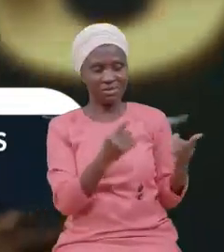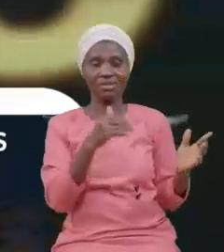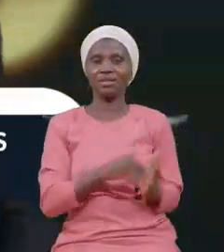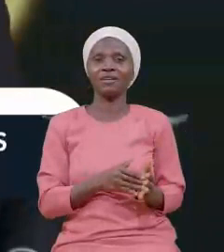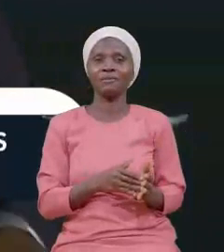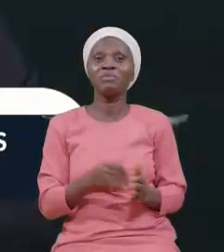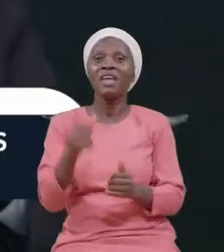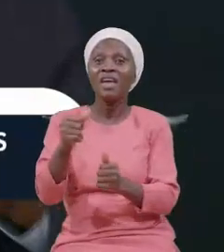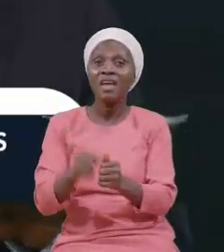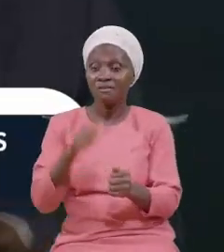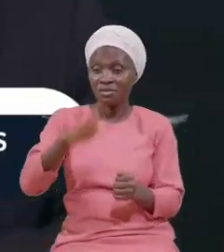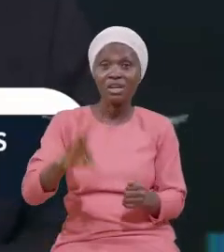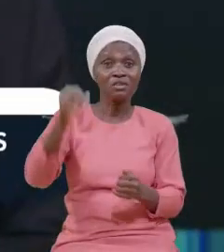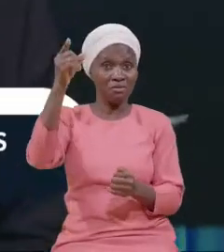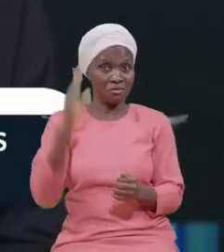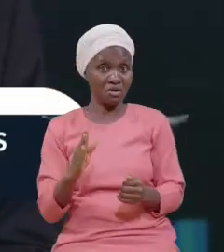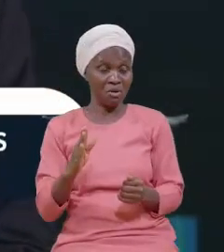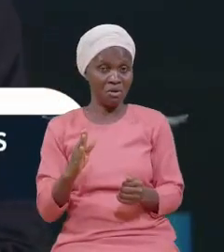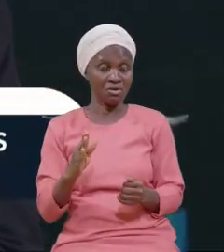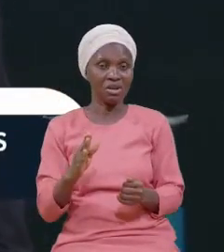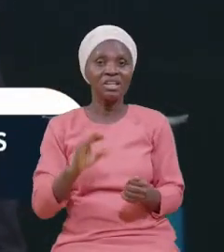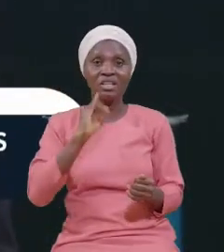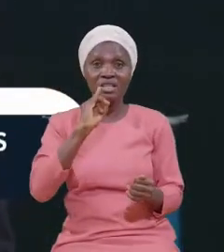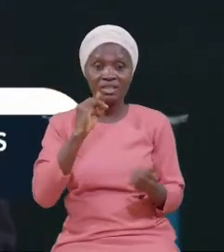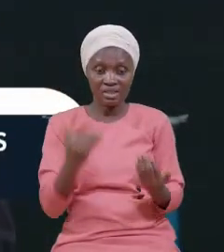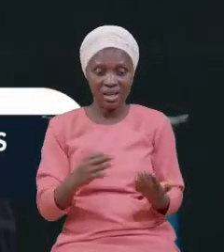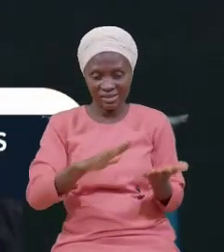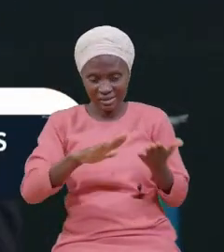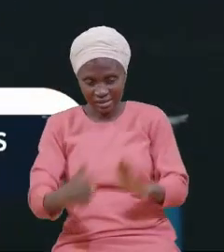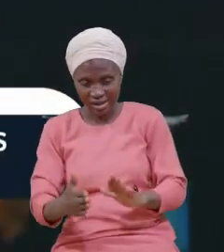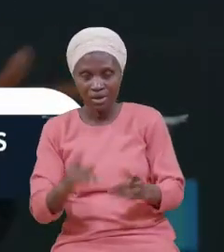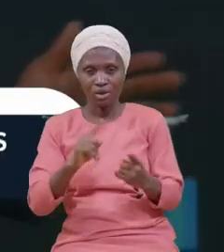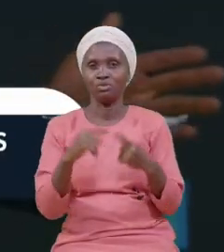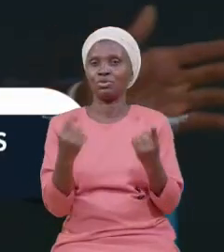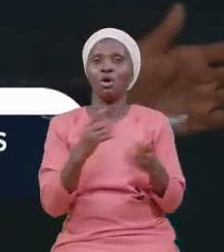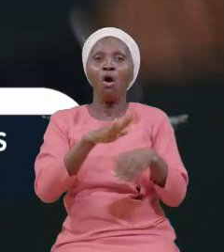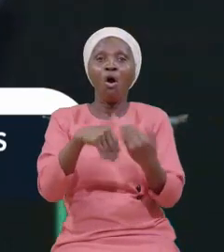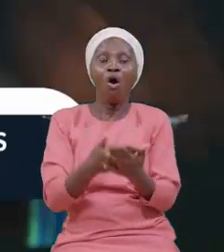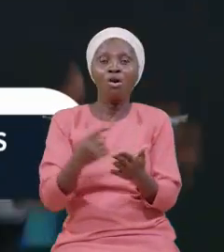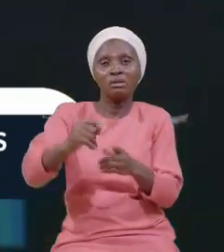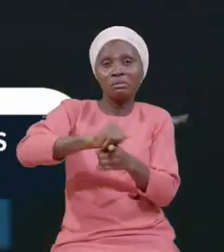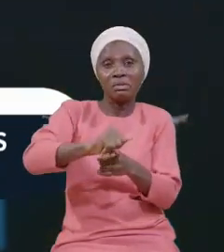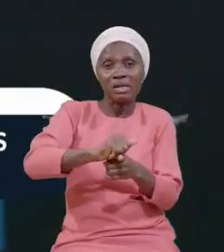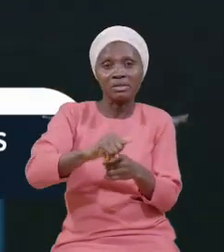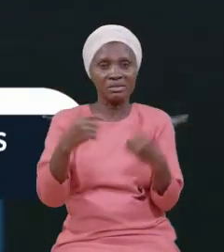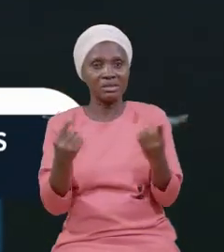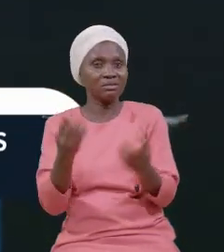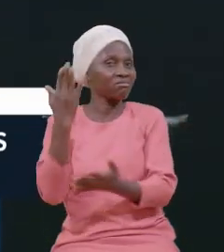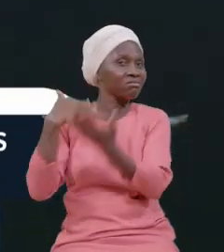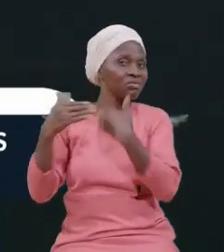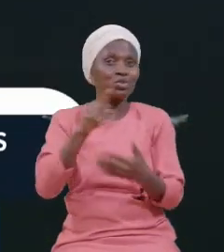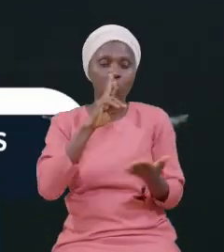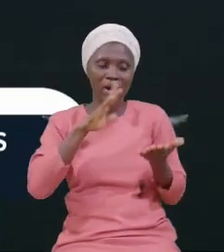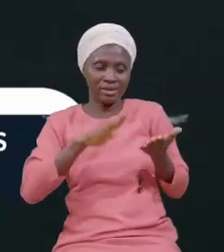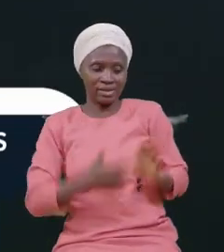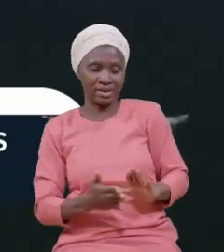to sin. And all the sins of the past, all the sinful practices of the past, you are dead to them. If you